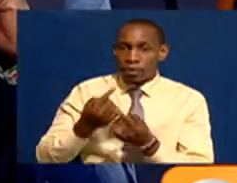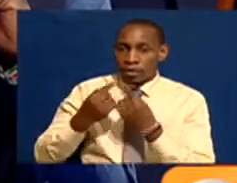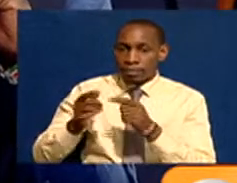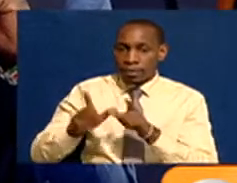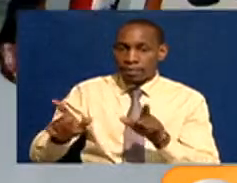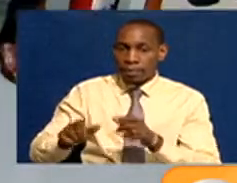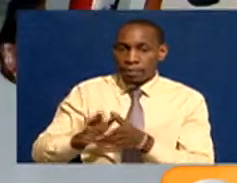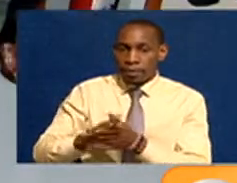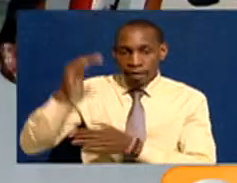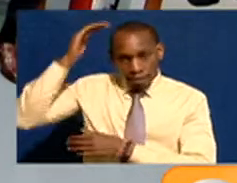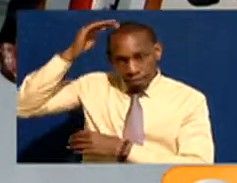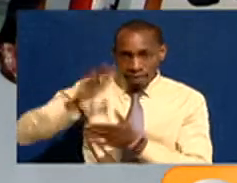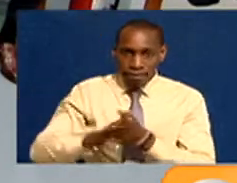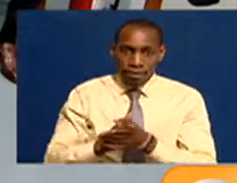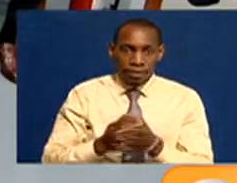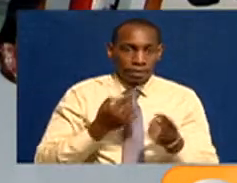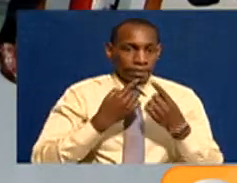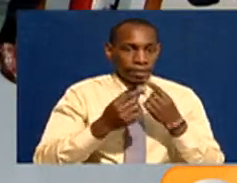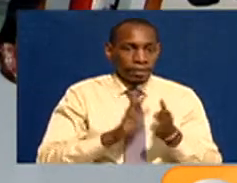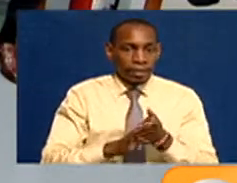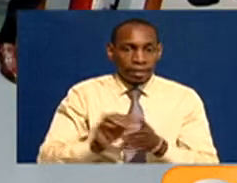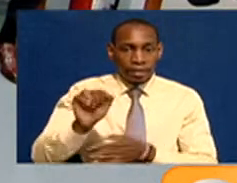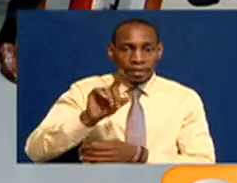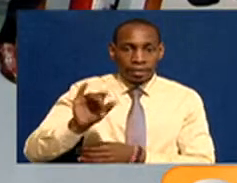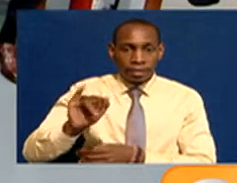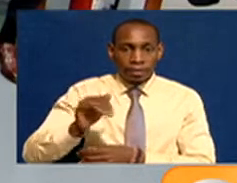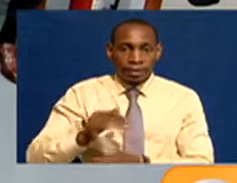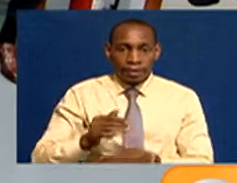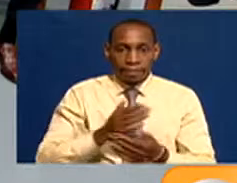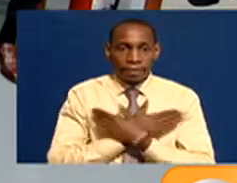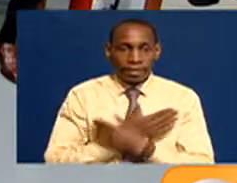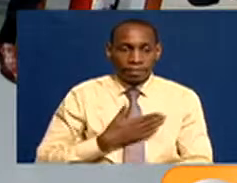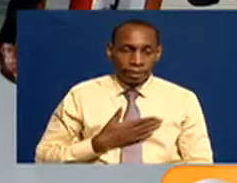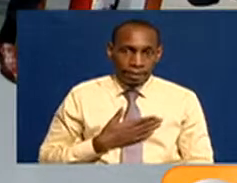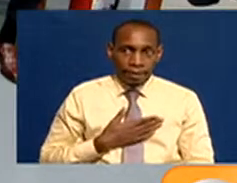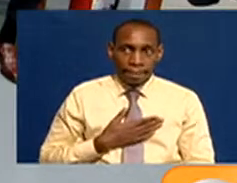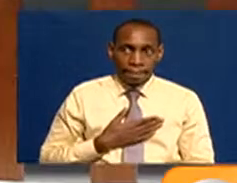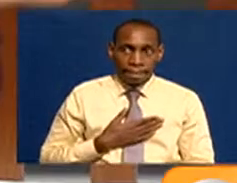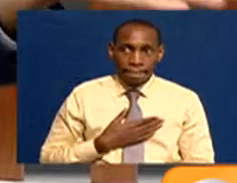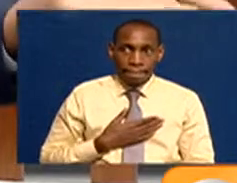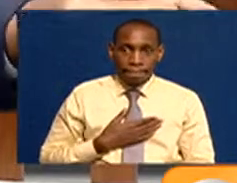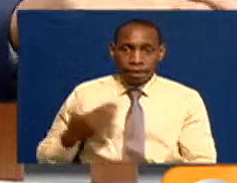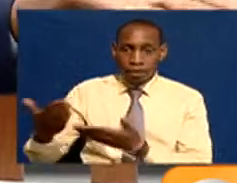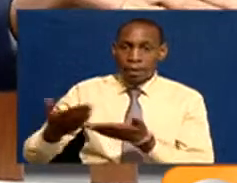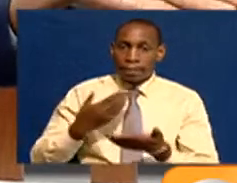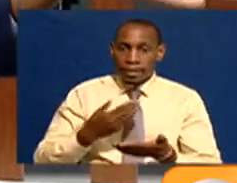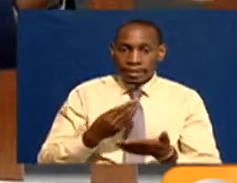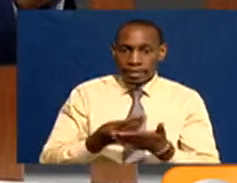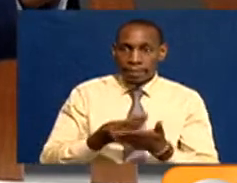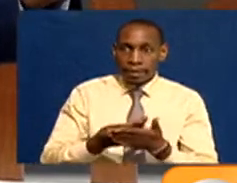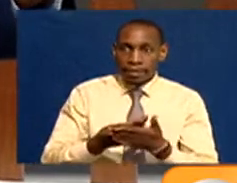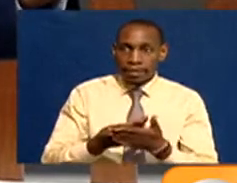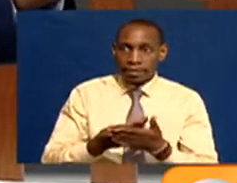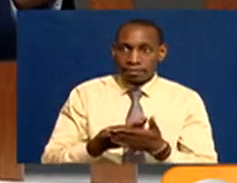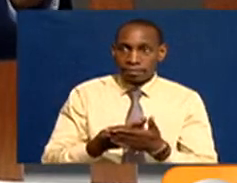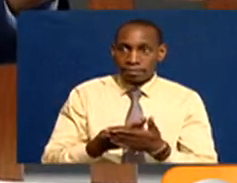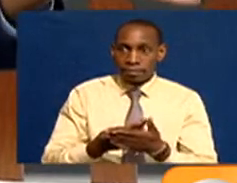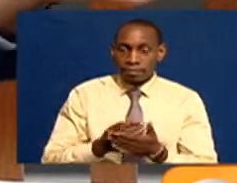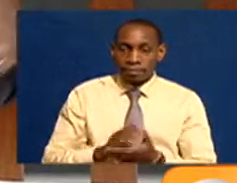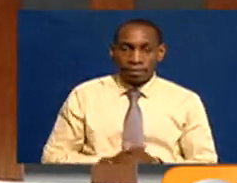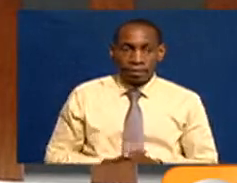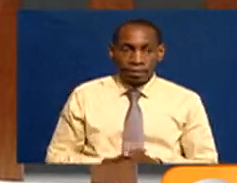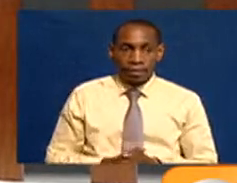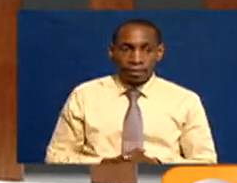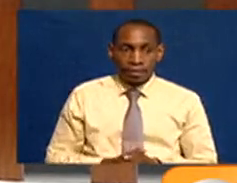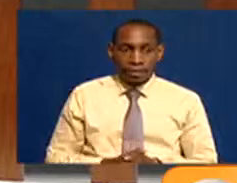Correct. And I'm talking to my Saudi friends and my Qatari friends and UAE friends to bring in the money that he needs to take off his projects out